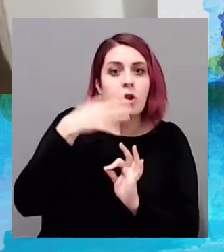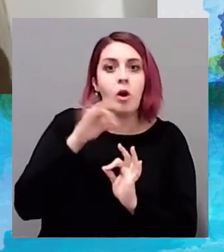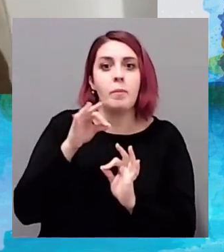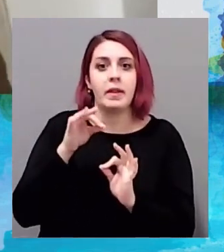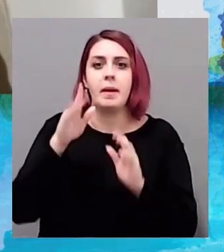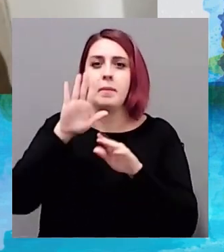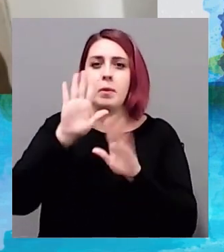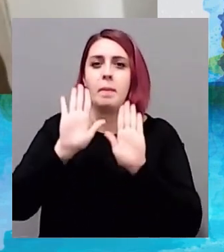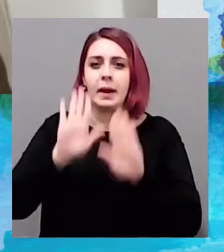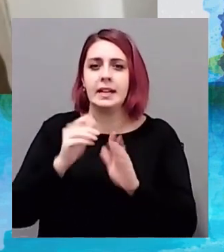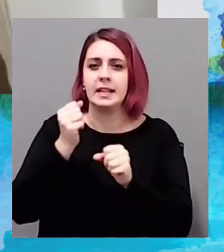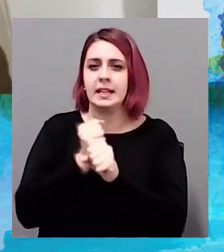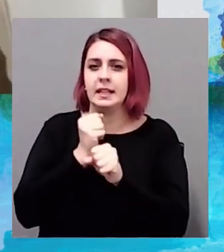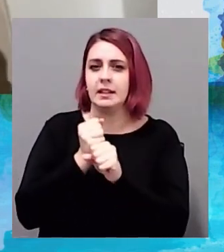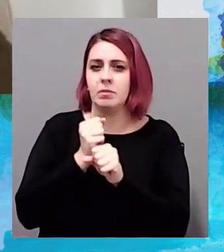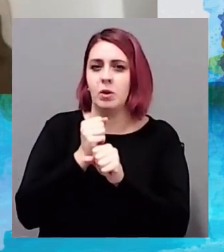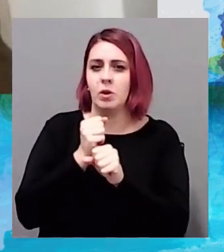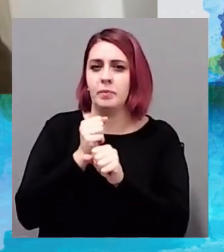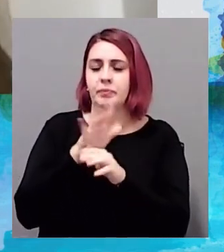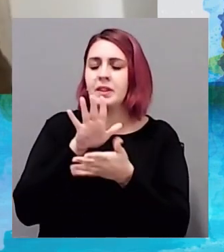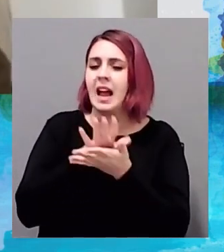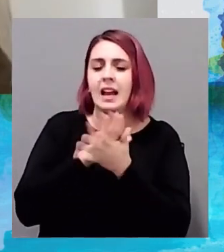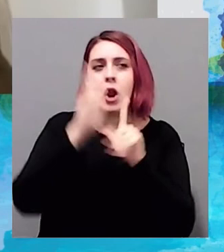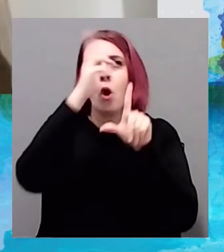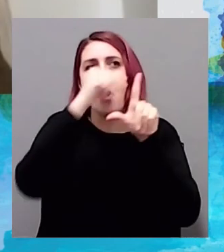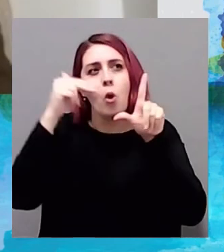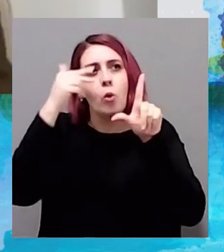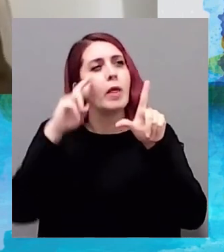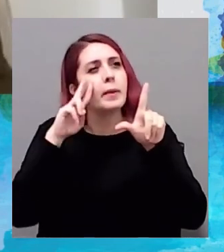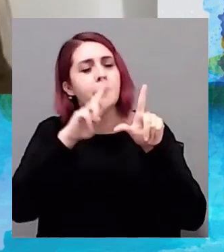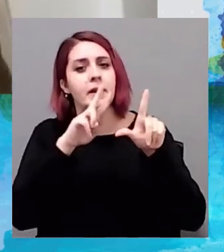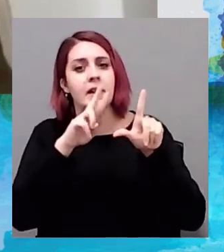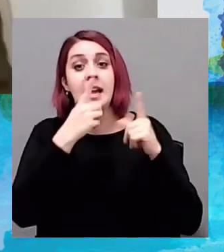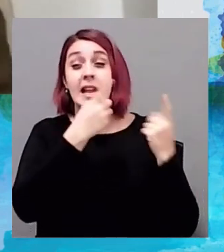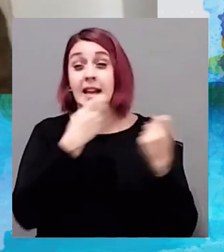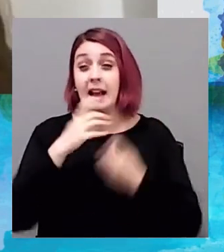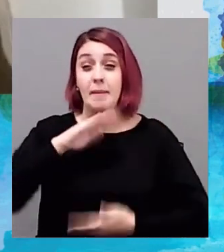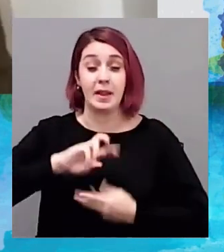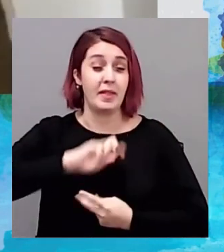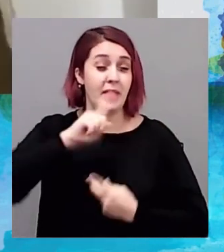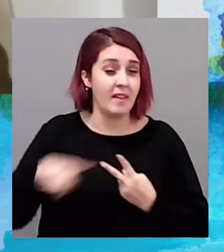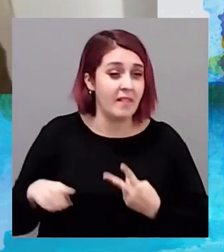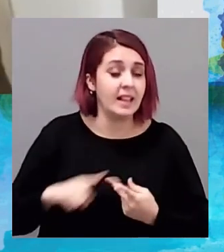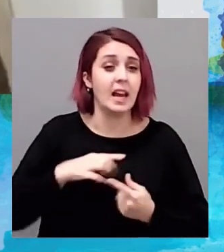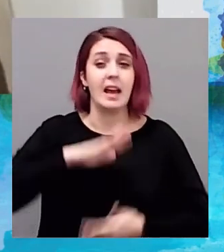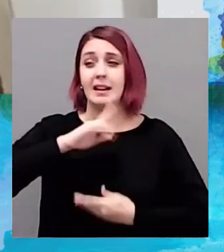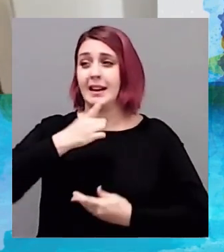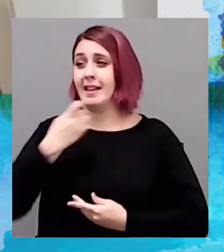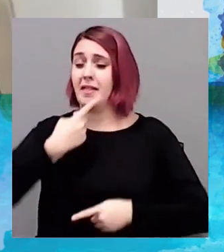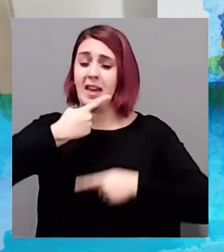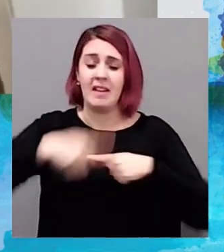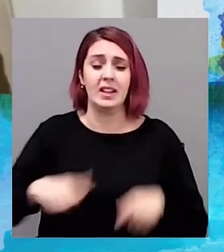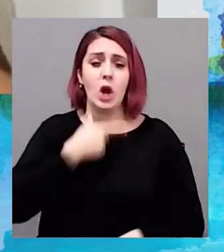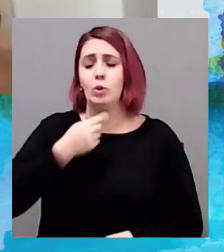or visits to a museum. And there are different capacities and needs and different tastes.